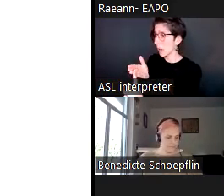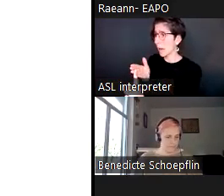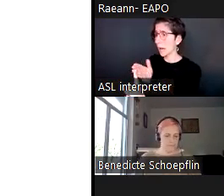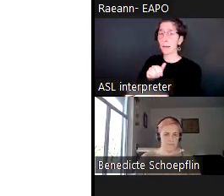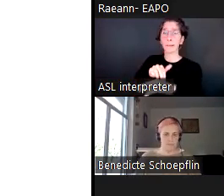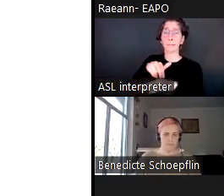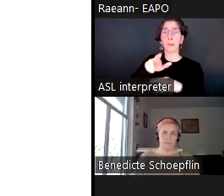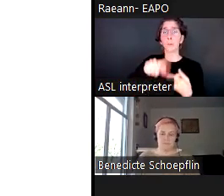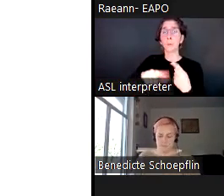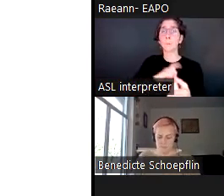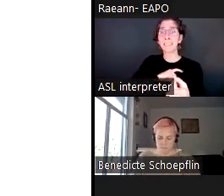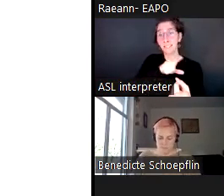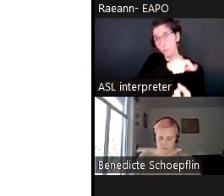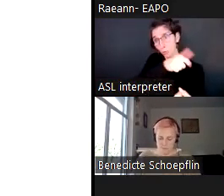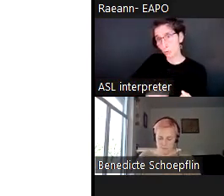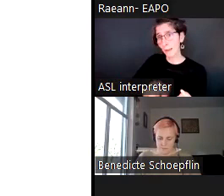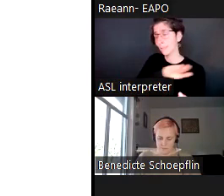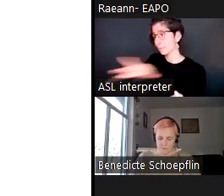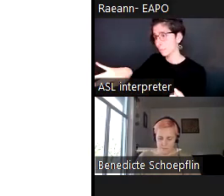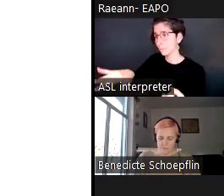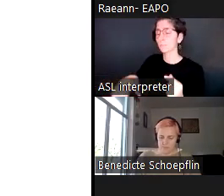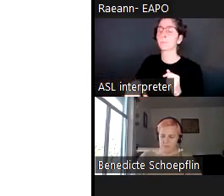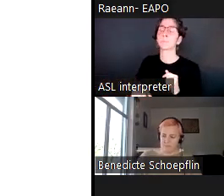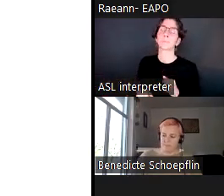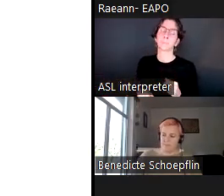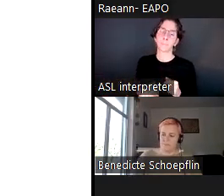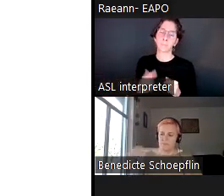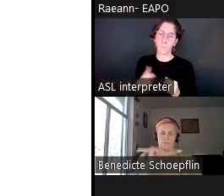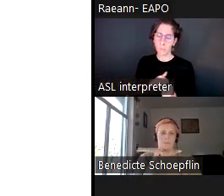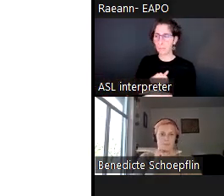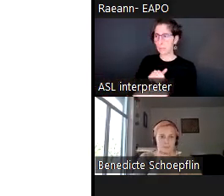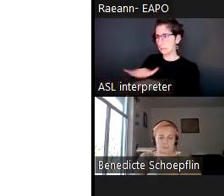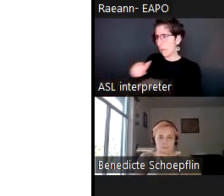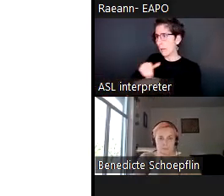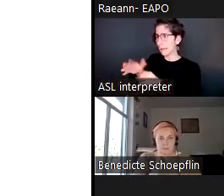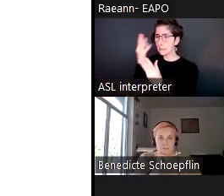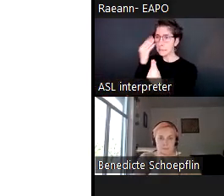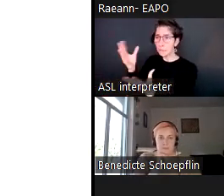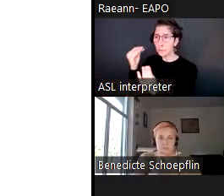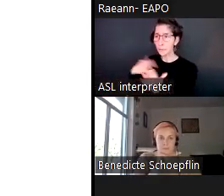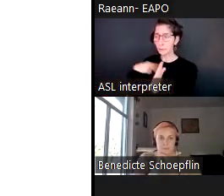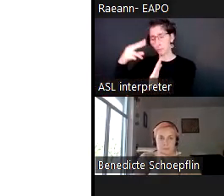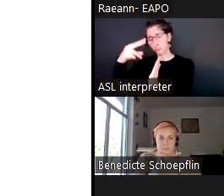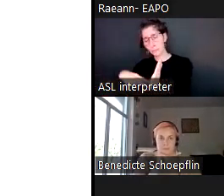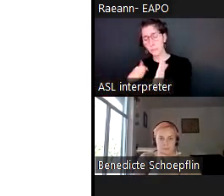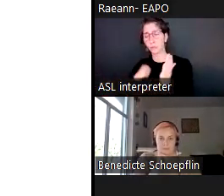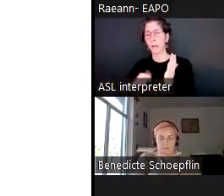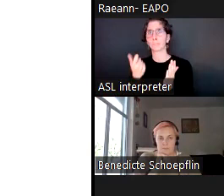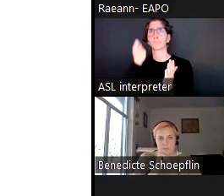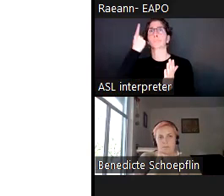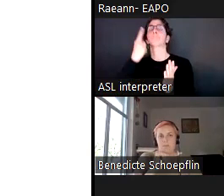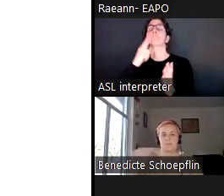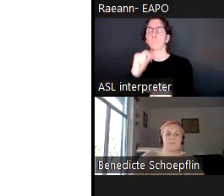do it as well. But we will send them various things to read to convince them that they are being a